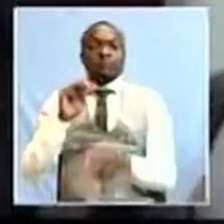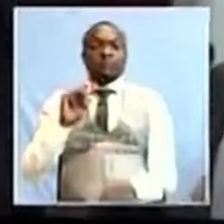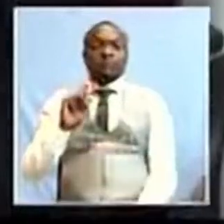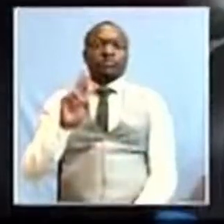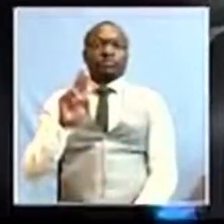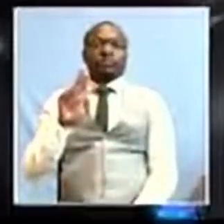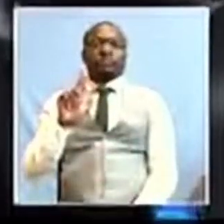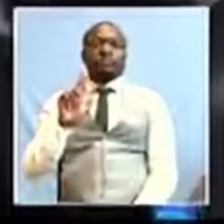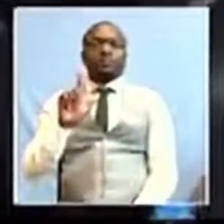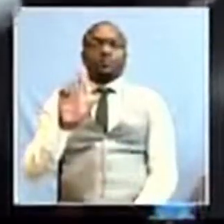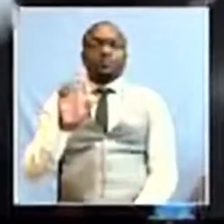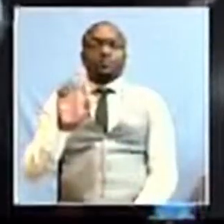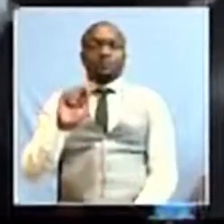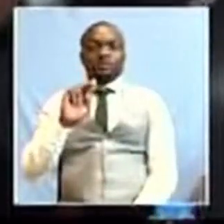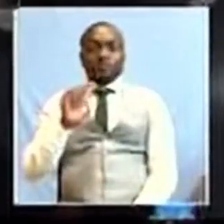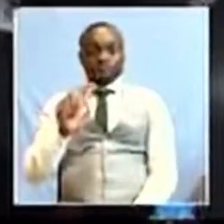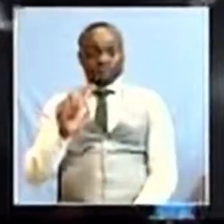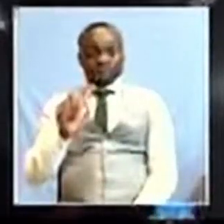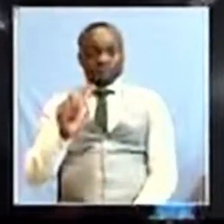Office of Accountant General.